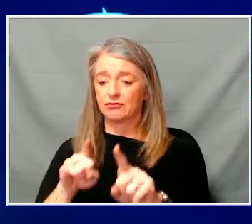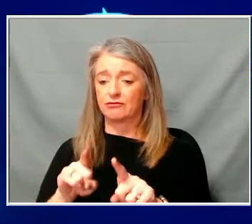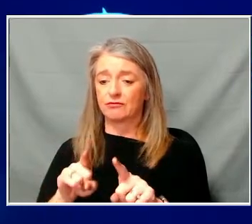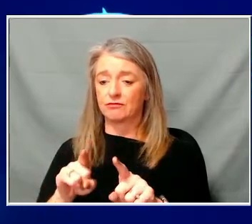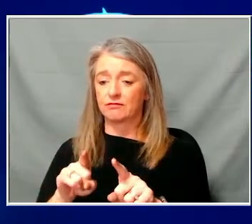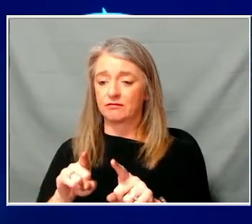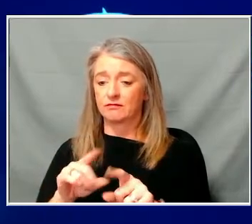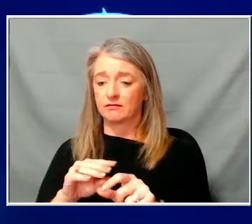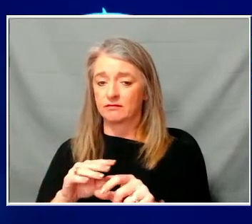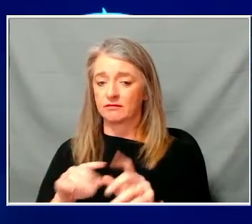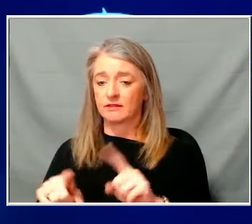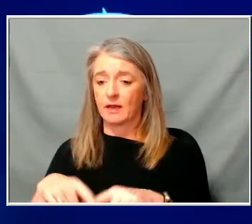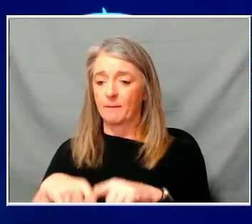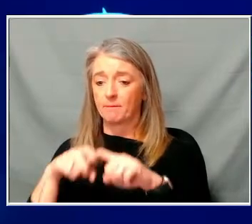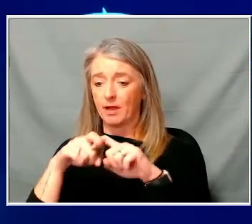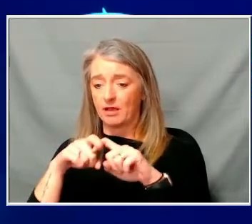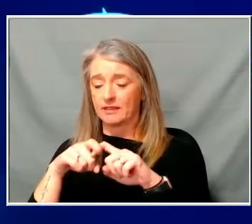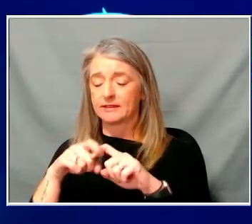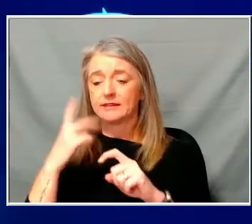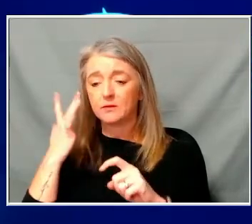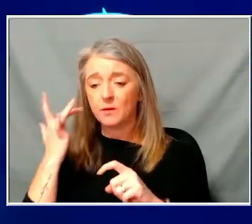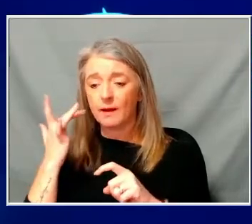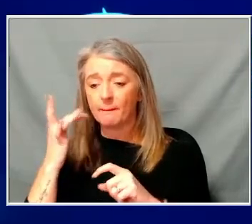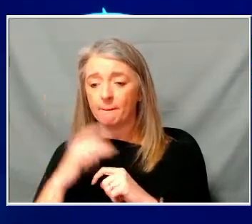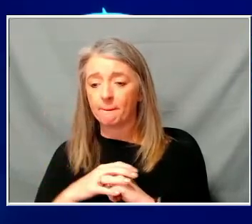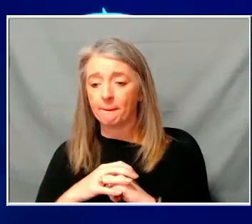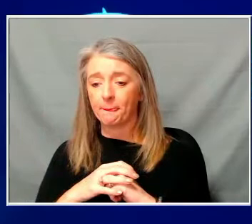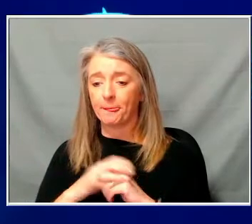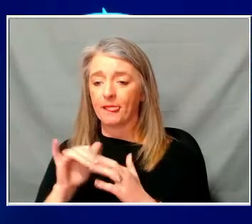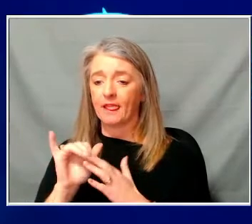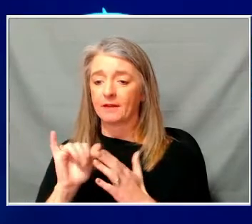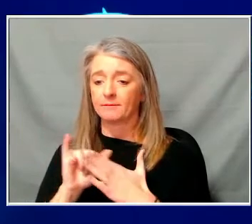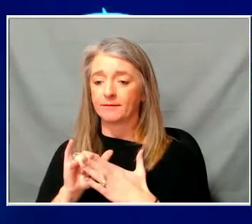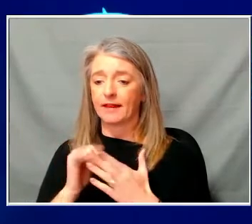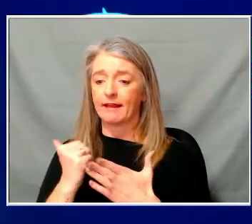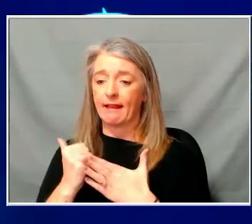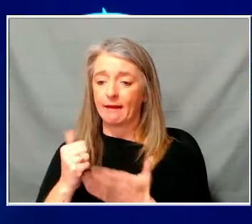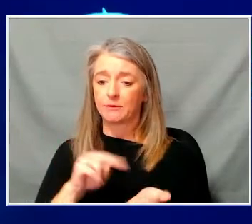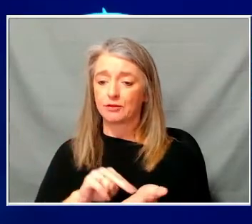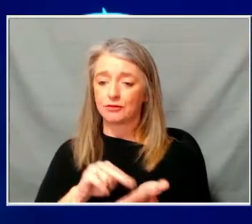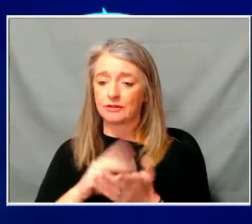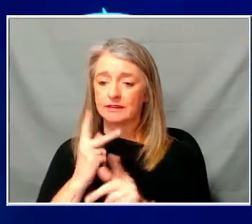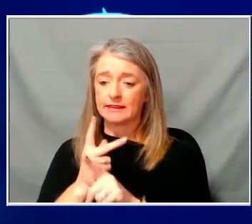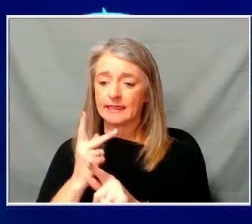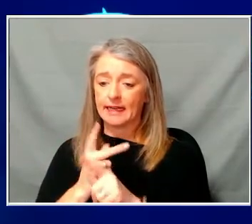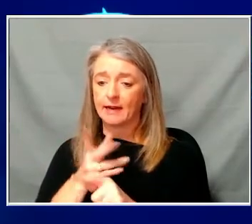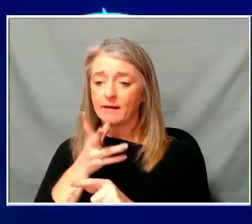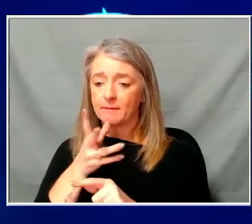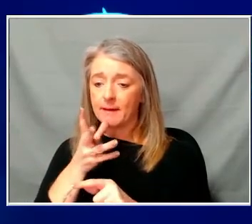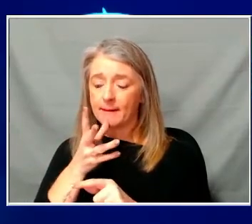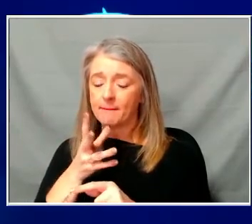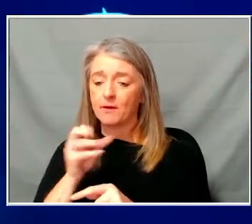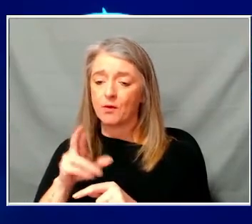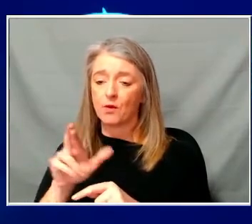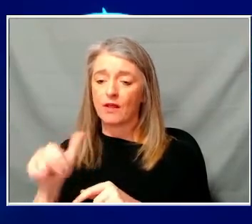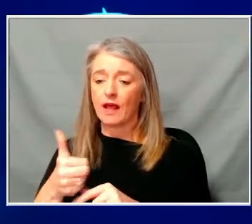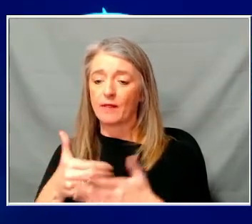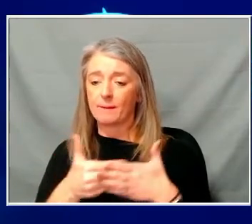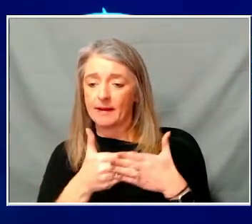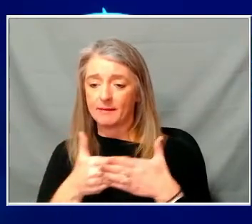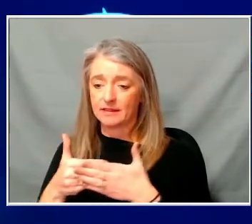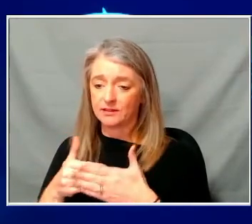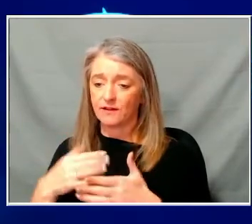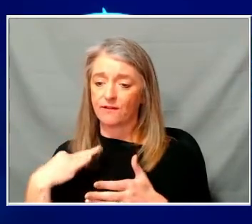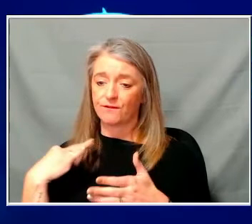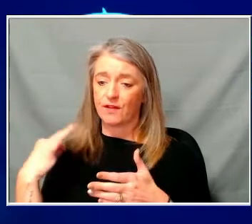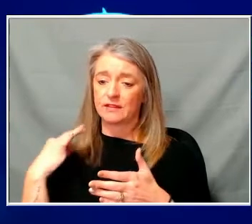during our pause in volunteering, because that frees the nurses up to take care of the mom or other babies, and our volunteers are